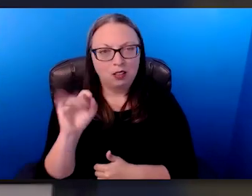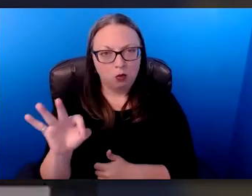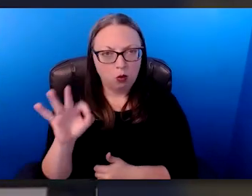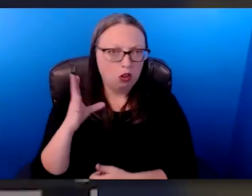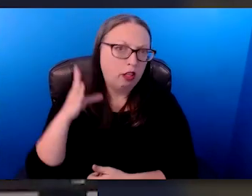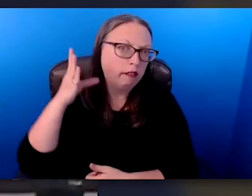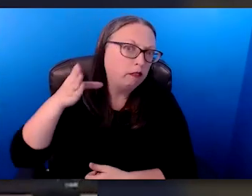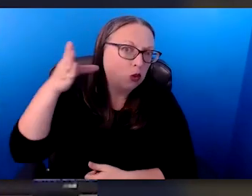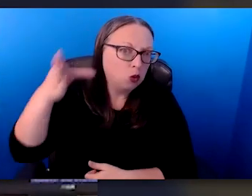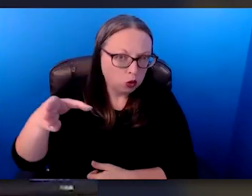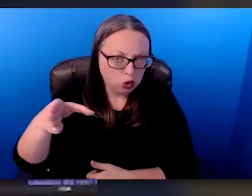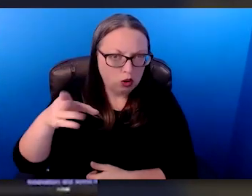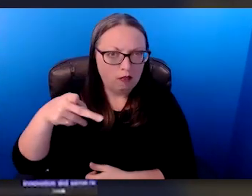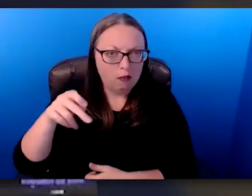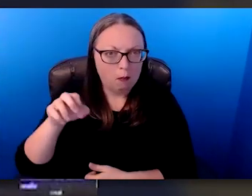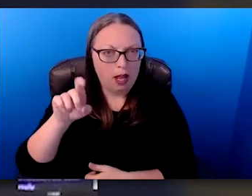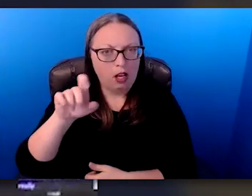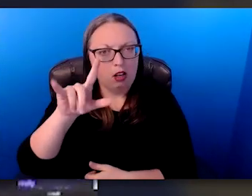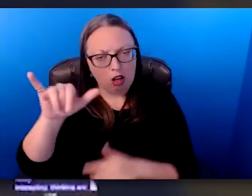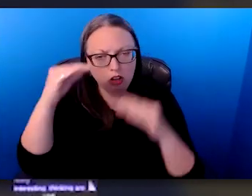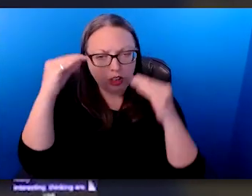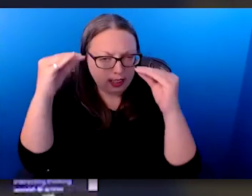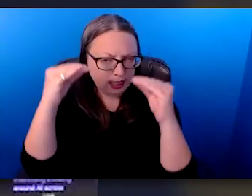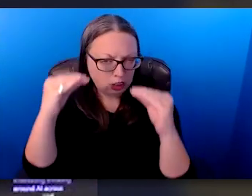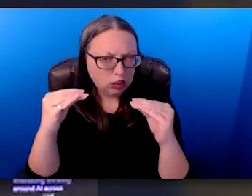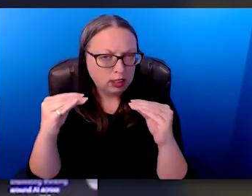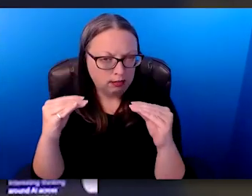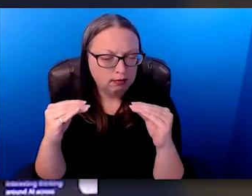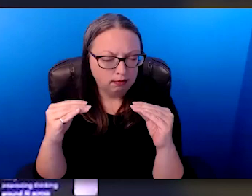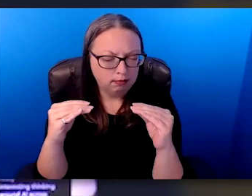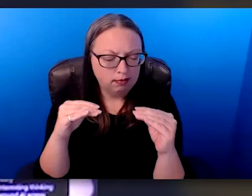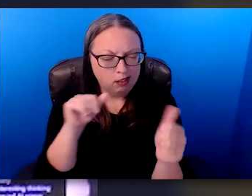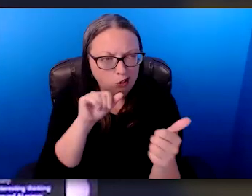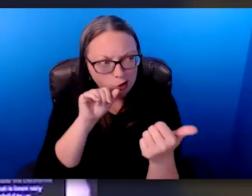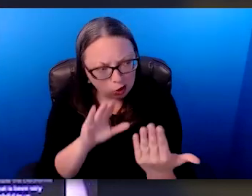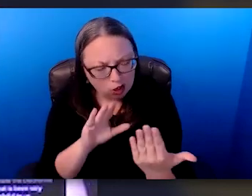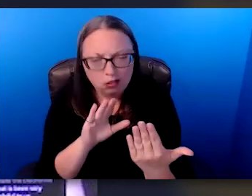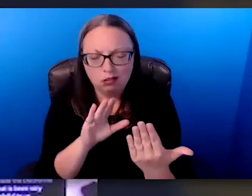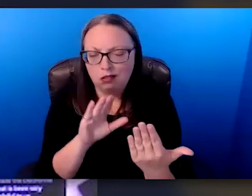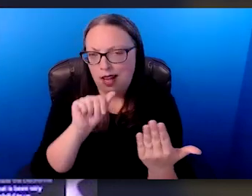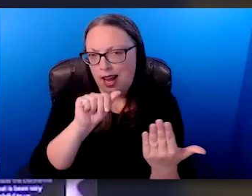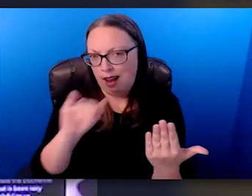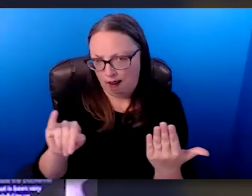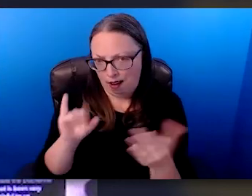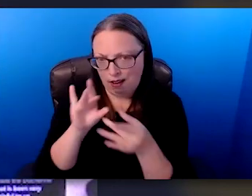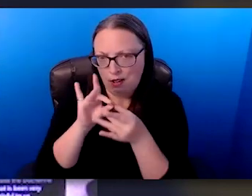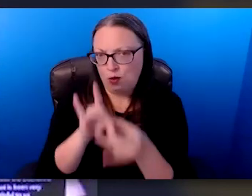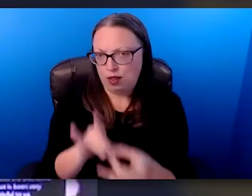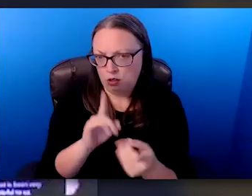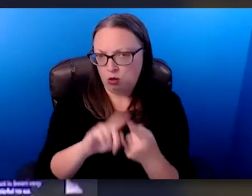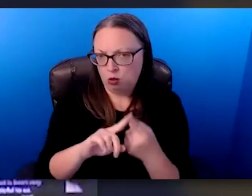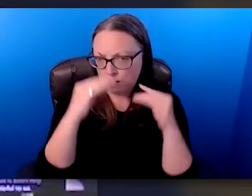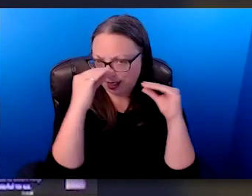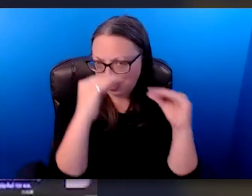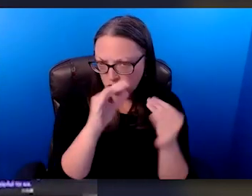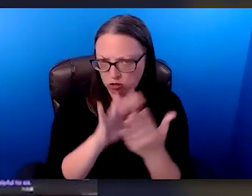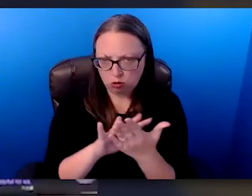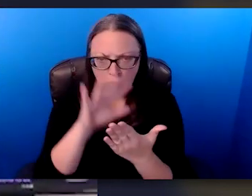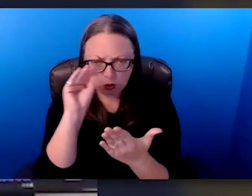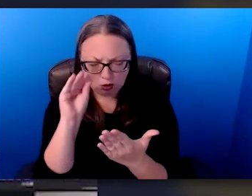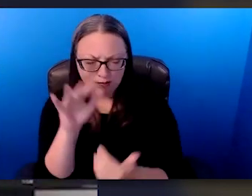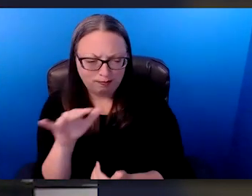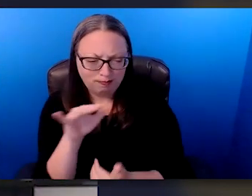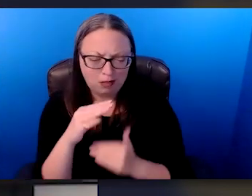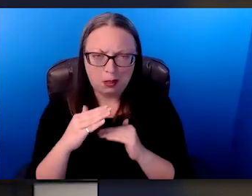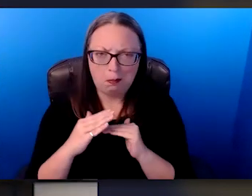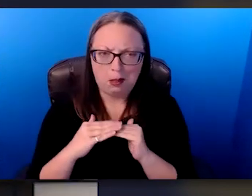pedagogy, which also took up the question of AI, especially in relation to teaching and learning. And among its very minimal,